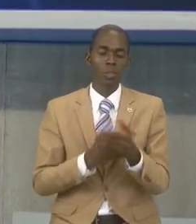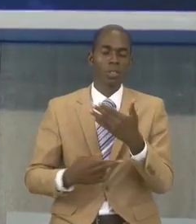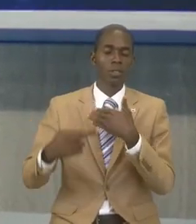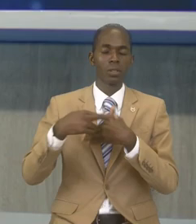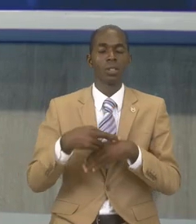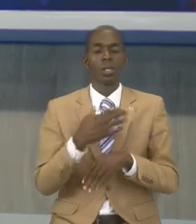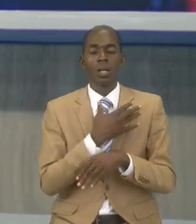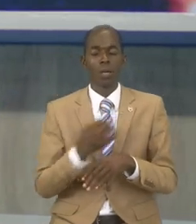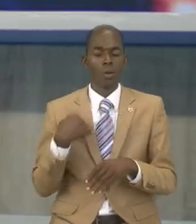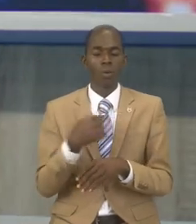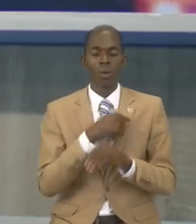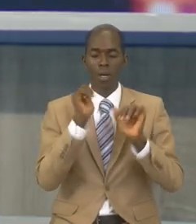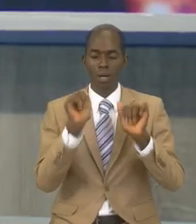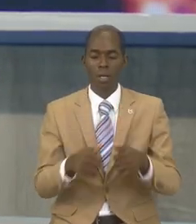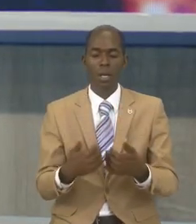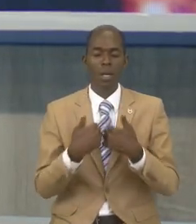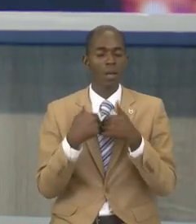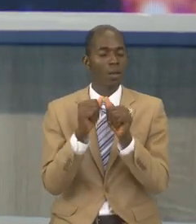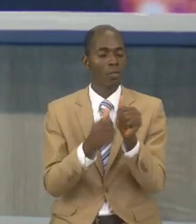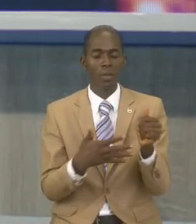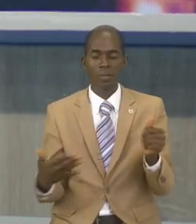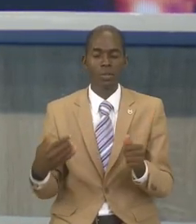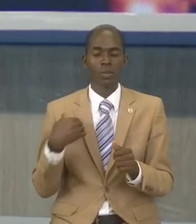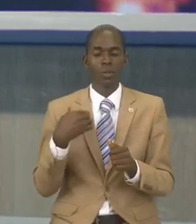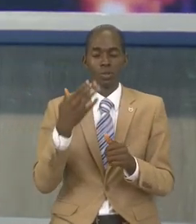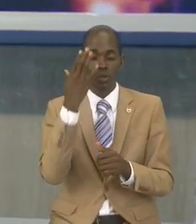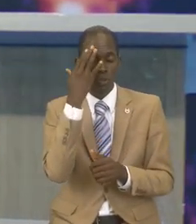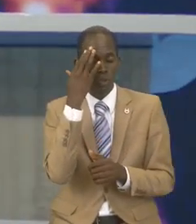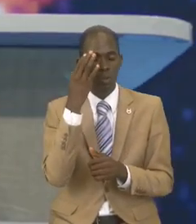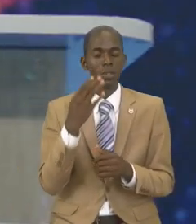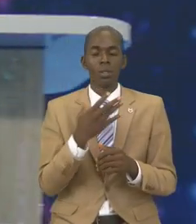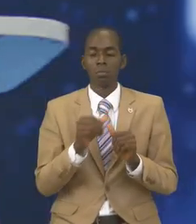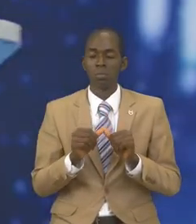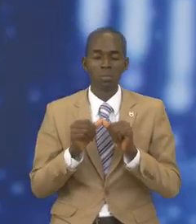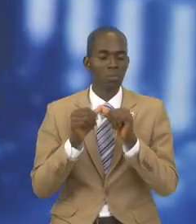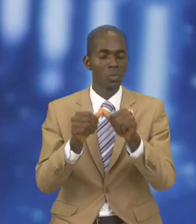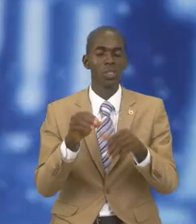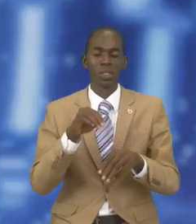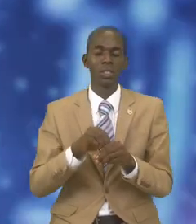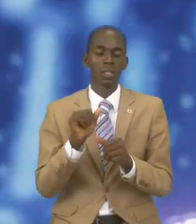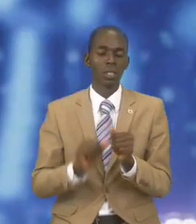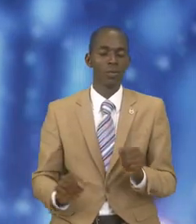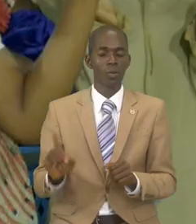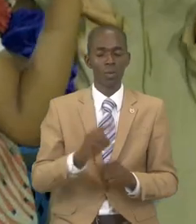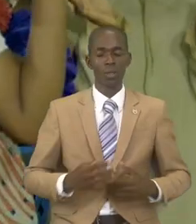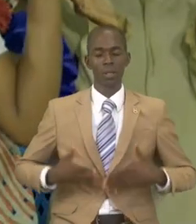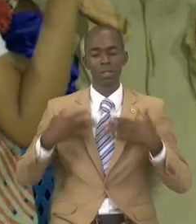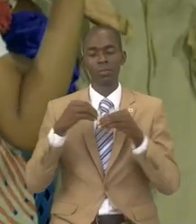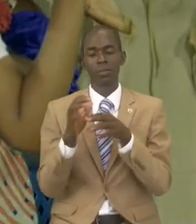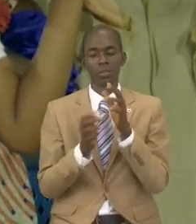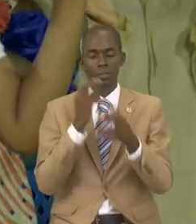we can have everything realized perpetually in every life in Jesus'